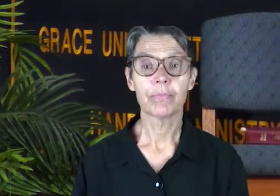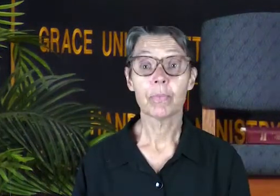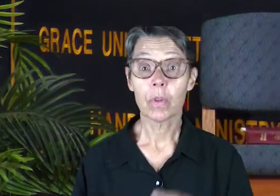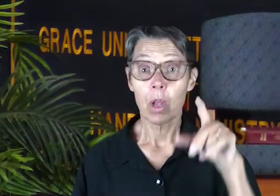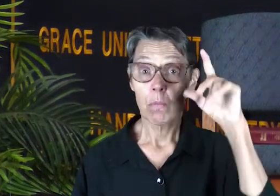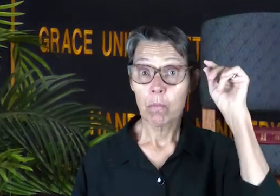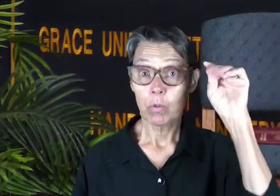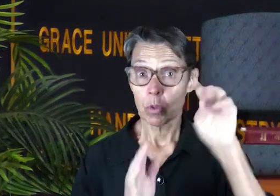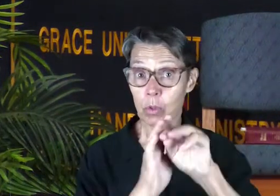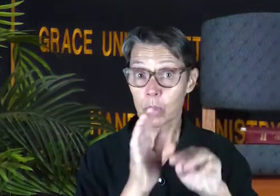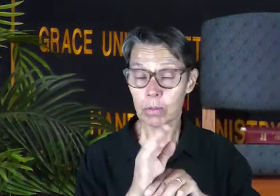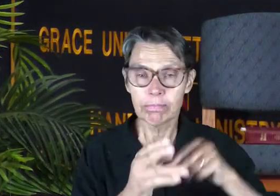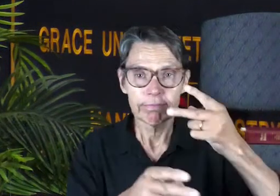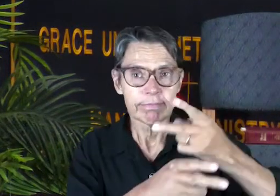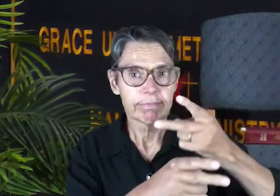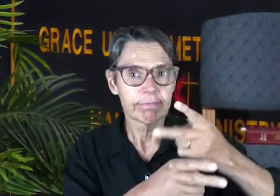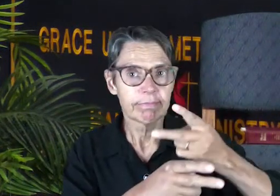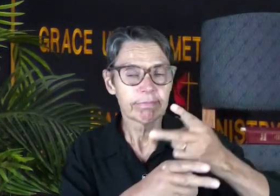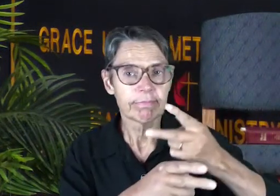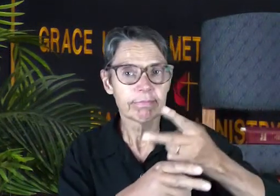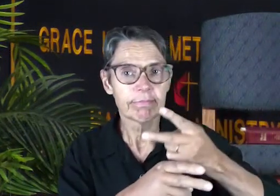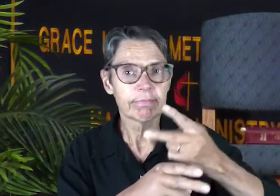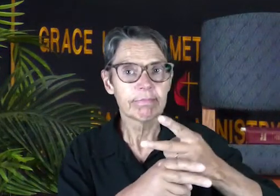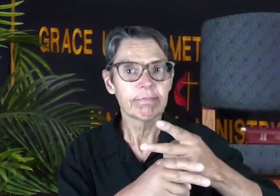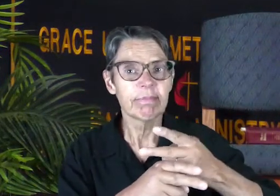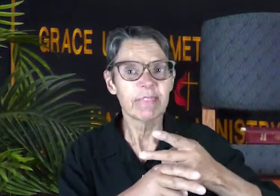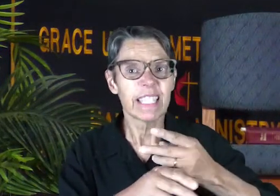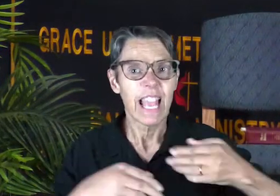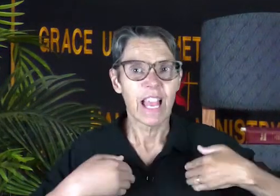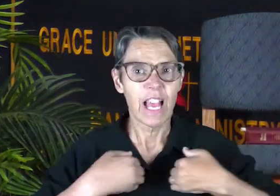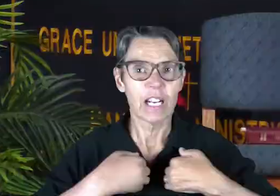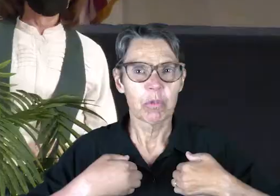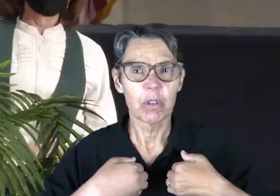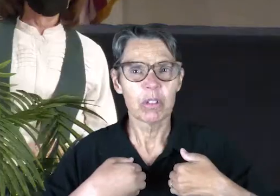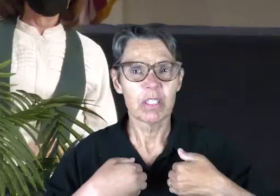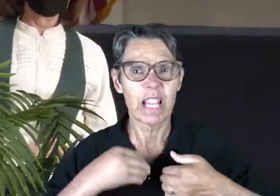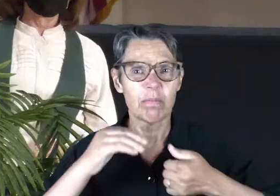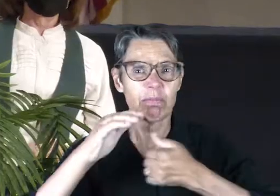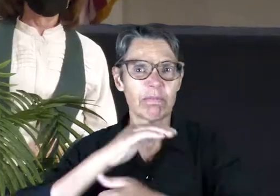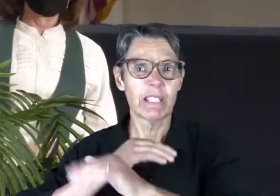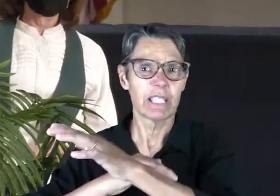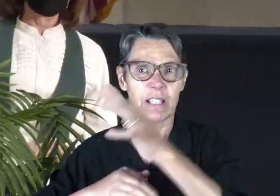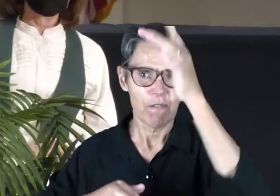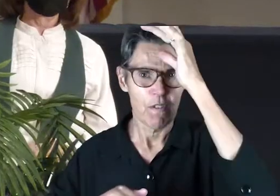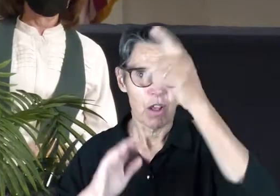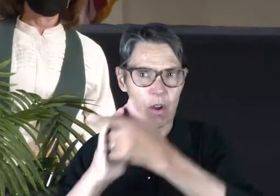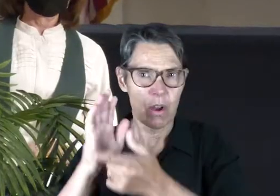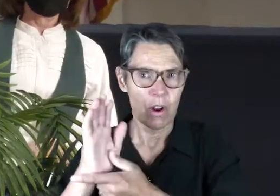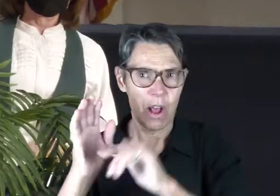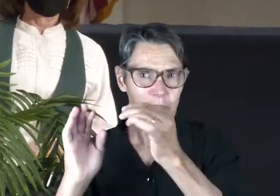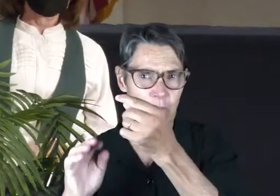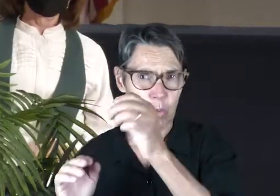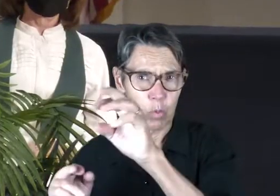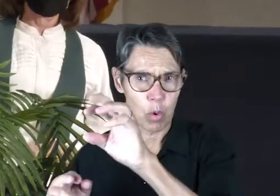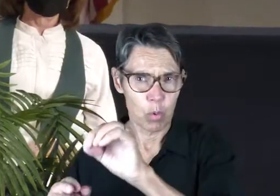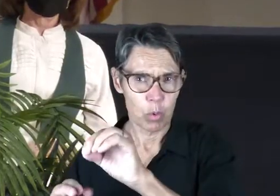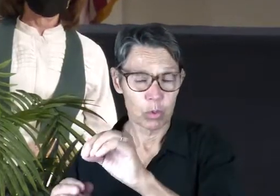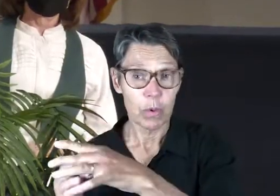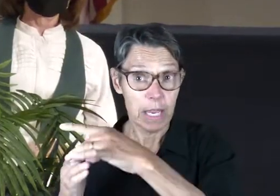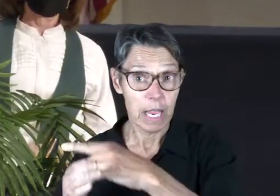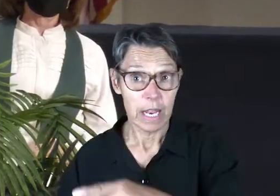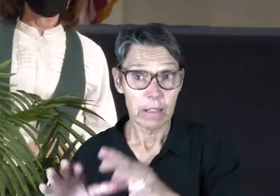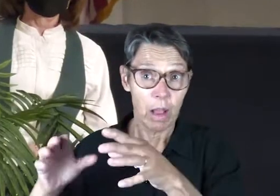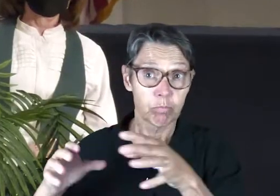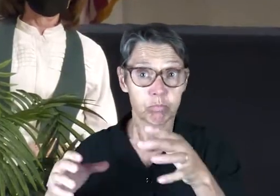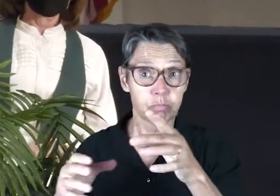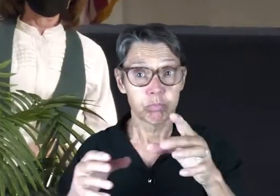Moses was keeping the flock of his father-in-law Jethro, the priest of Midian. He led his flock beyond the wilderness and came to Horeb, the